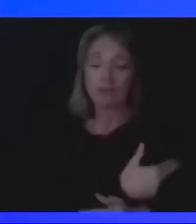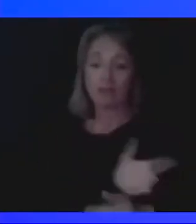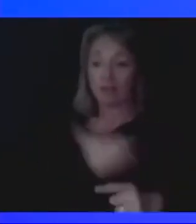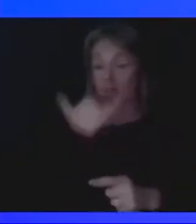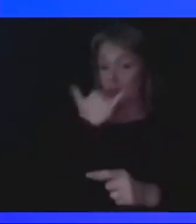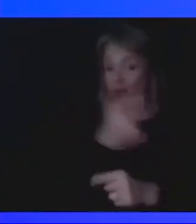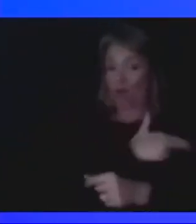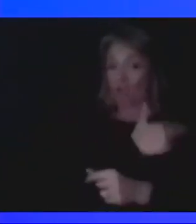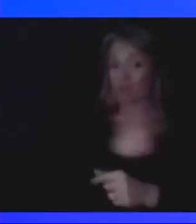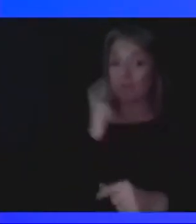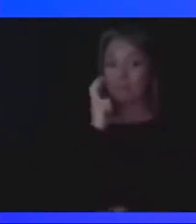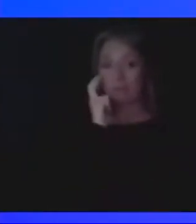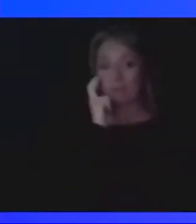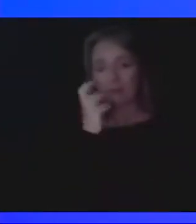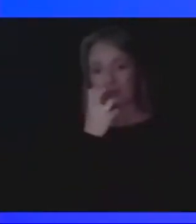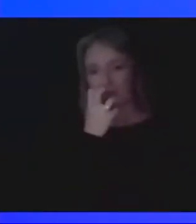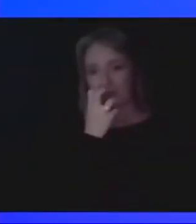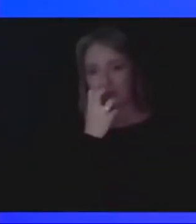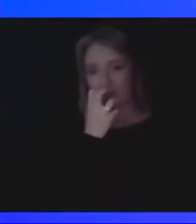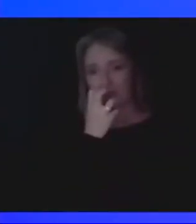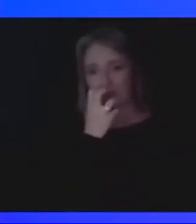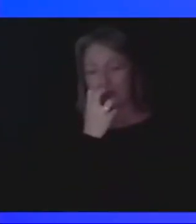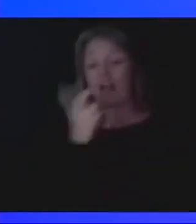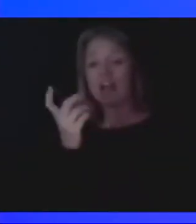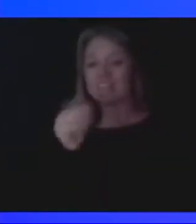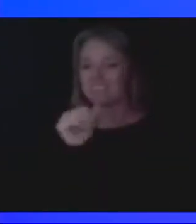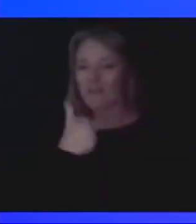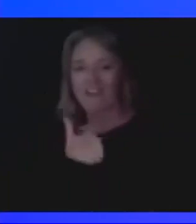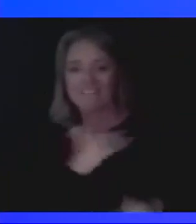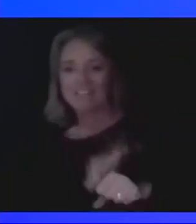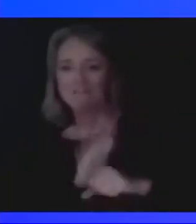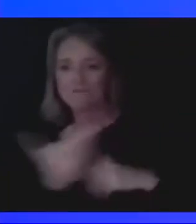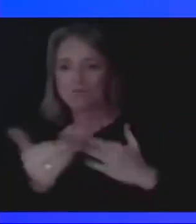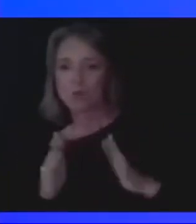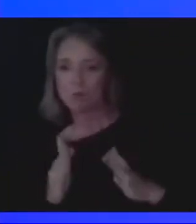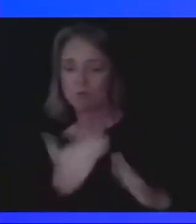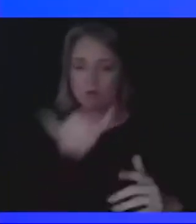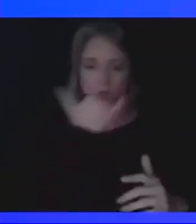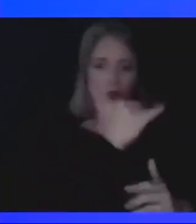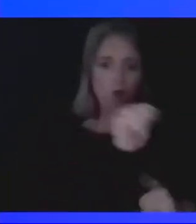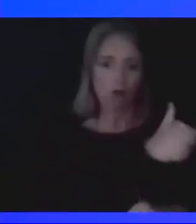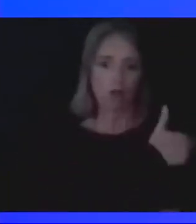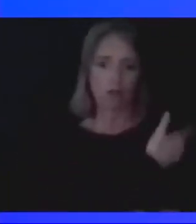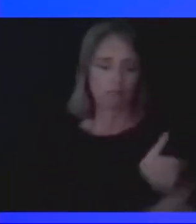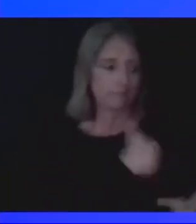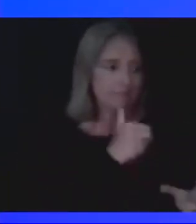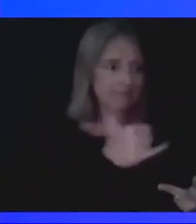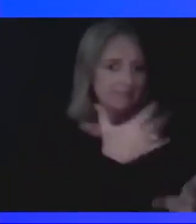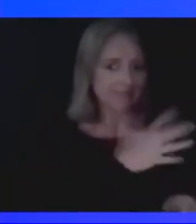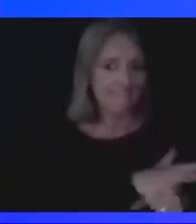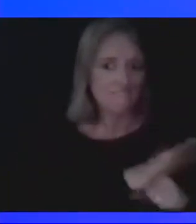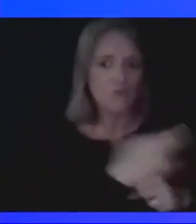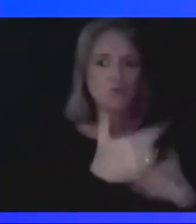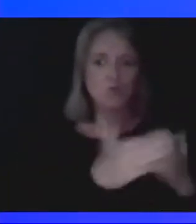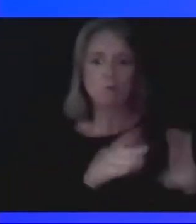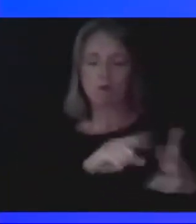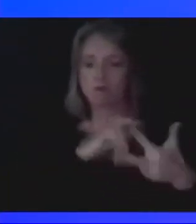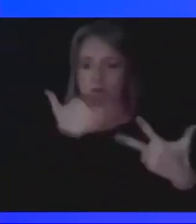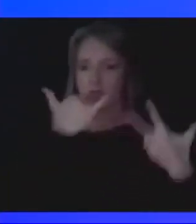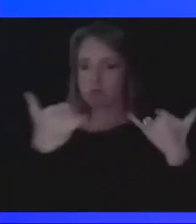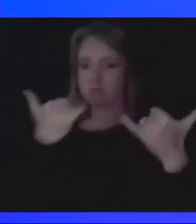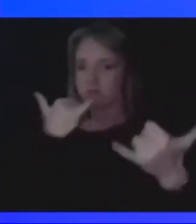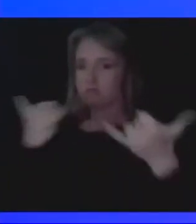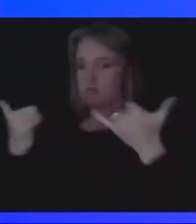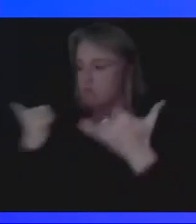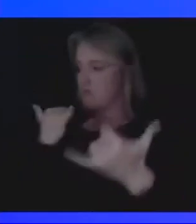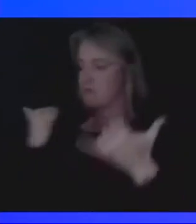say, we don't have room for him. And then they call another hospital. We don't have room for him. Call another hospital. We don't have room for him. Sometimes 3 or